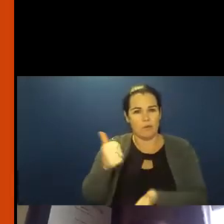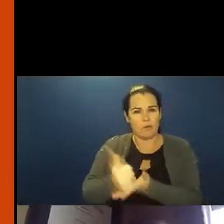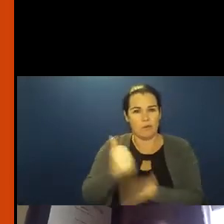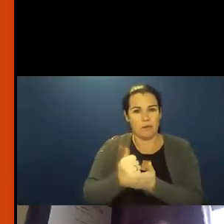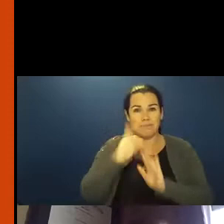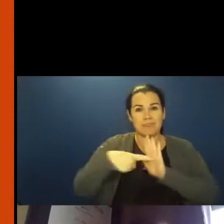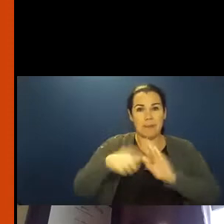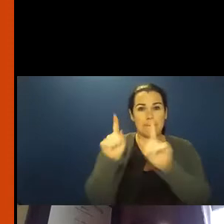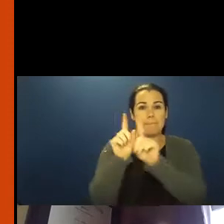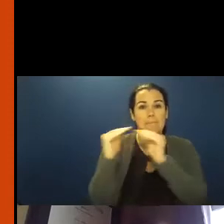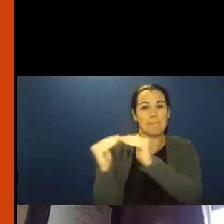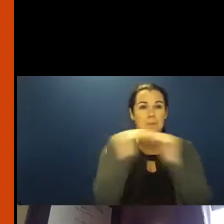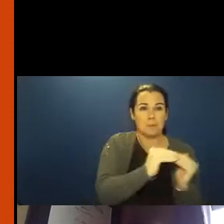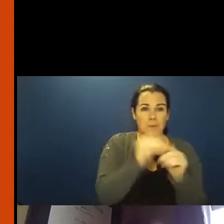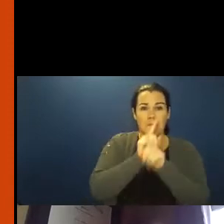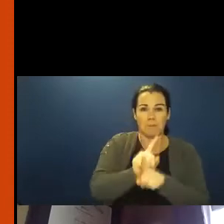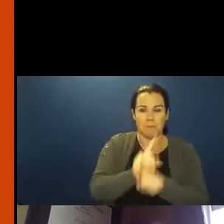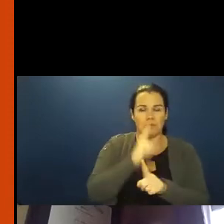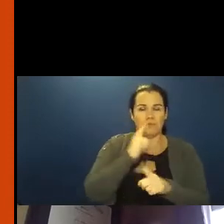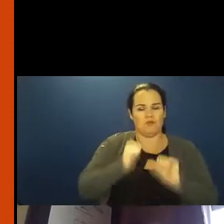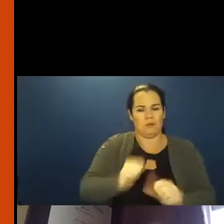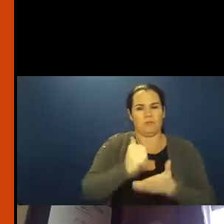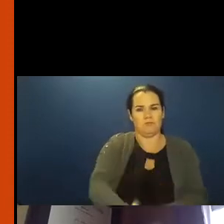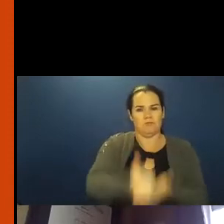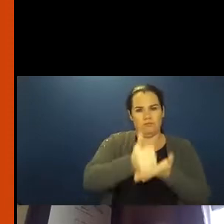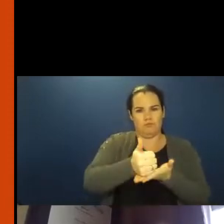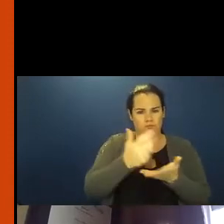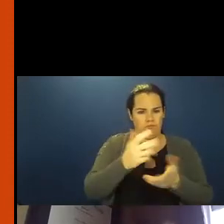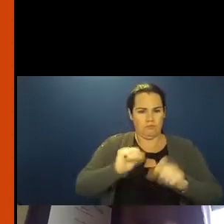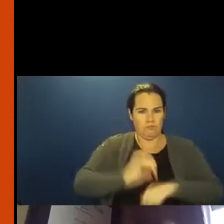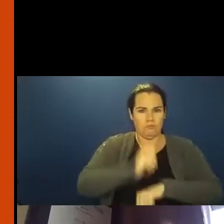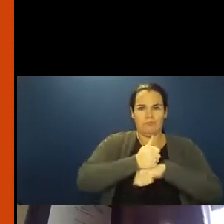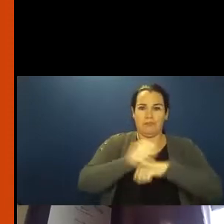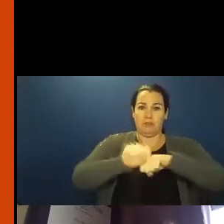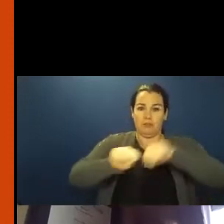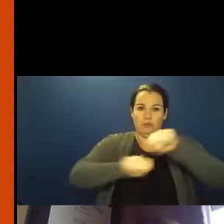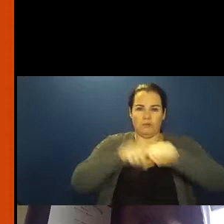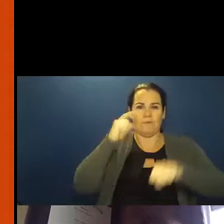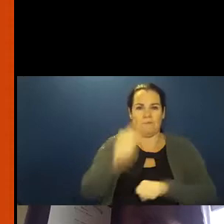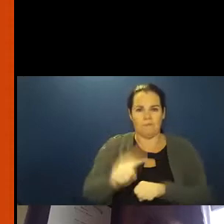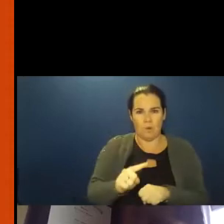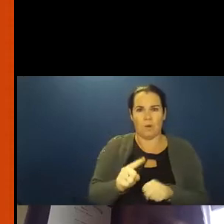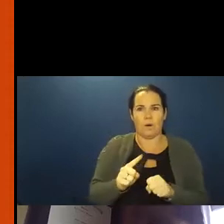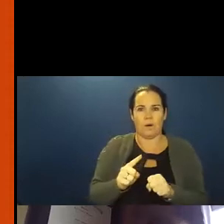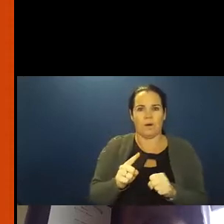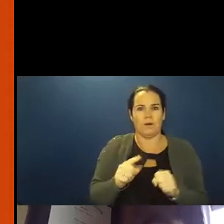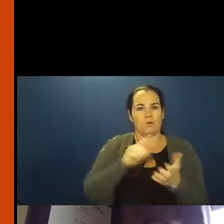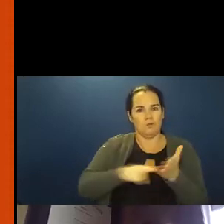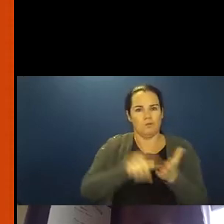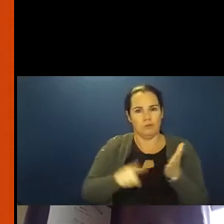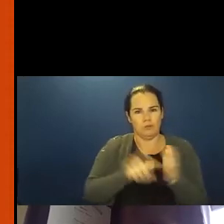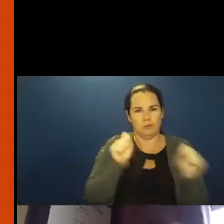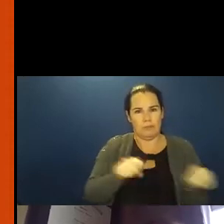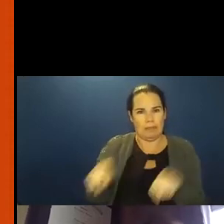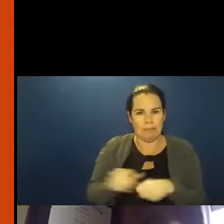peer-to-peer mentorship to improve the infrastructure of data research and capacity building. And I think one of the really